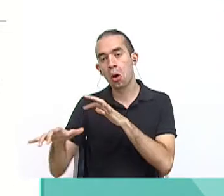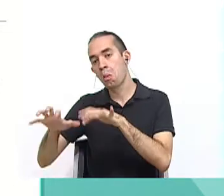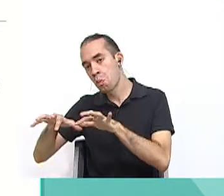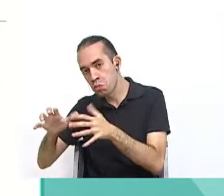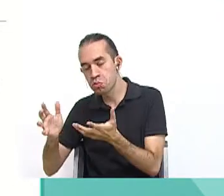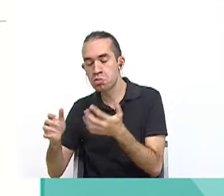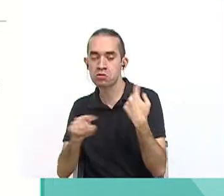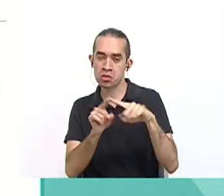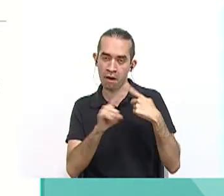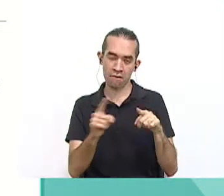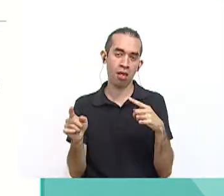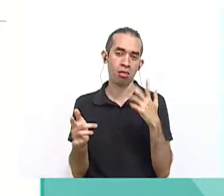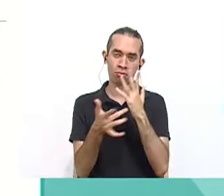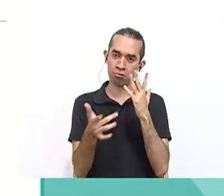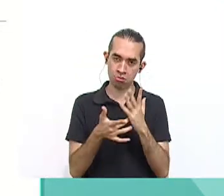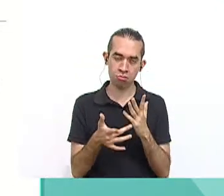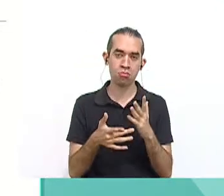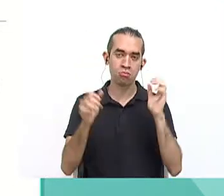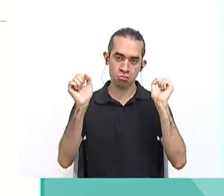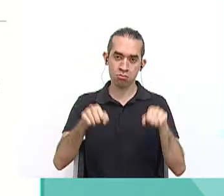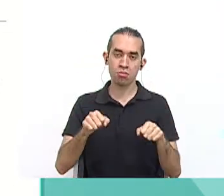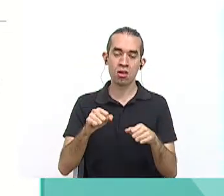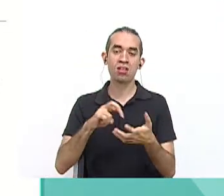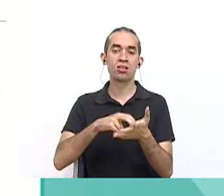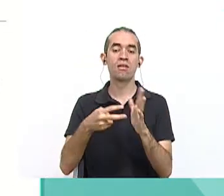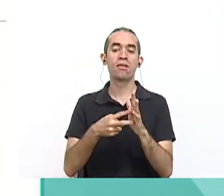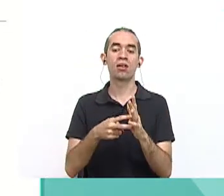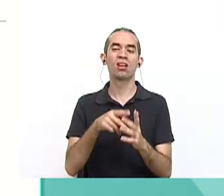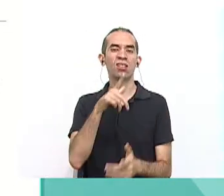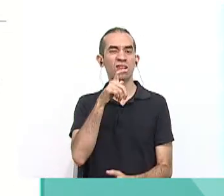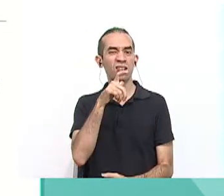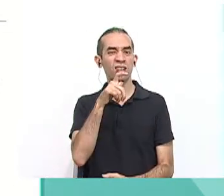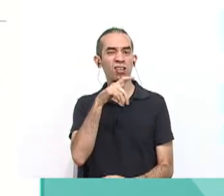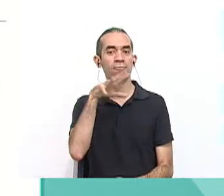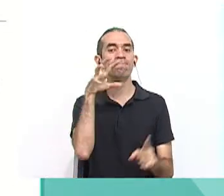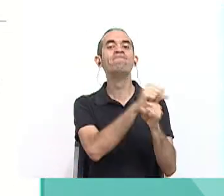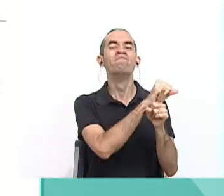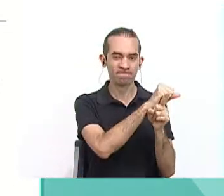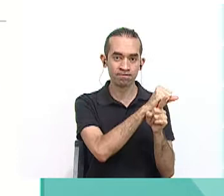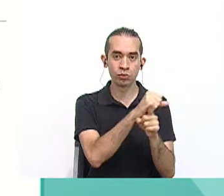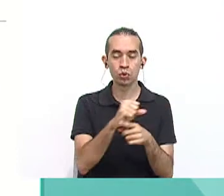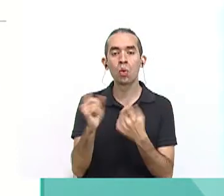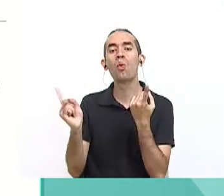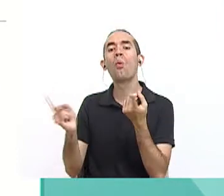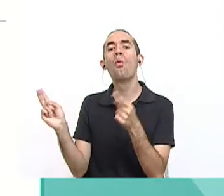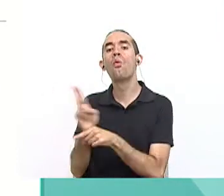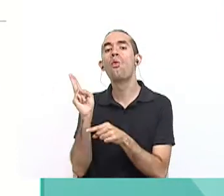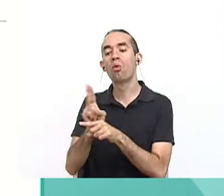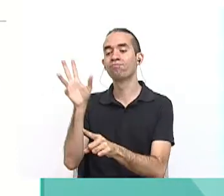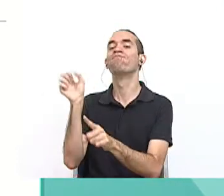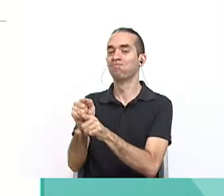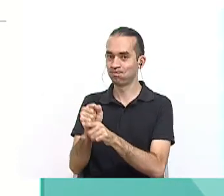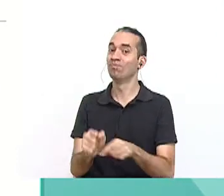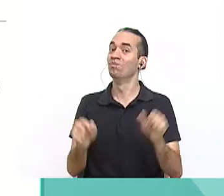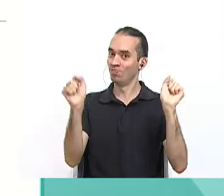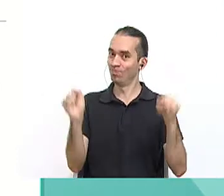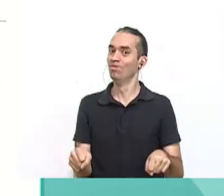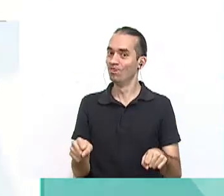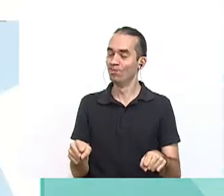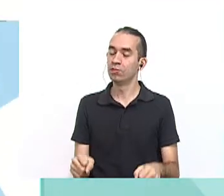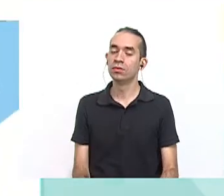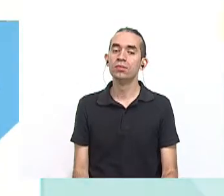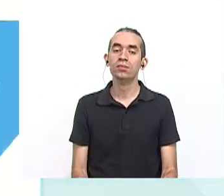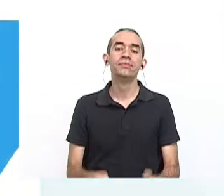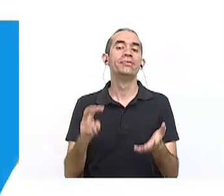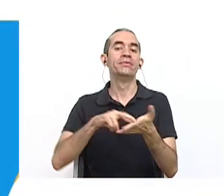other digital device and can identify the particular user or the device, okay? So that